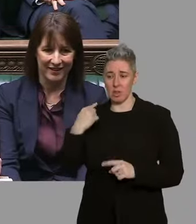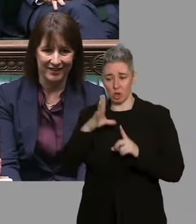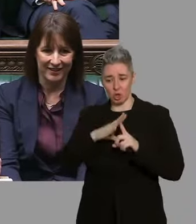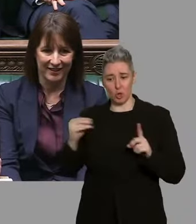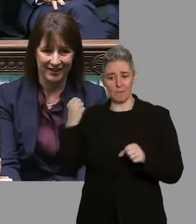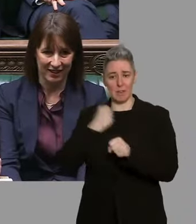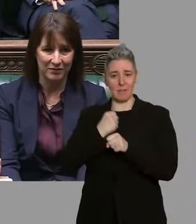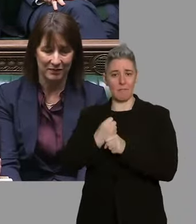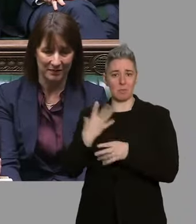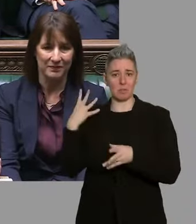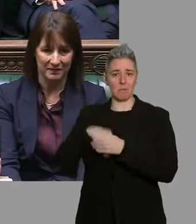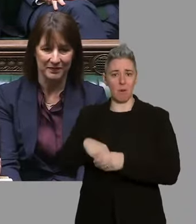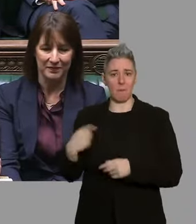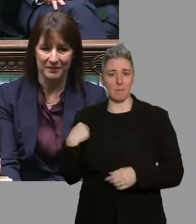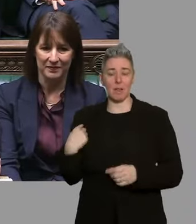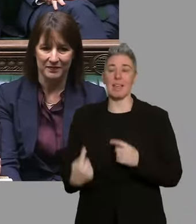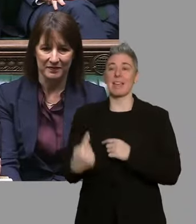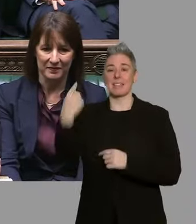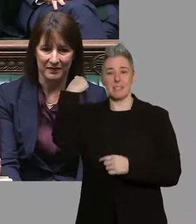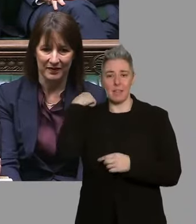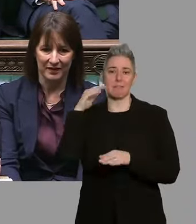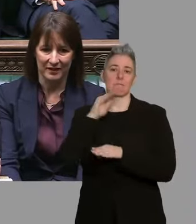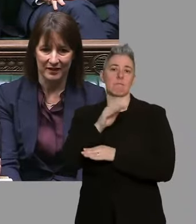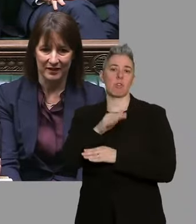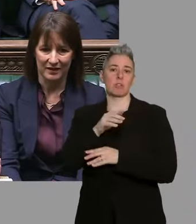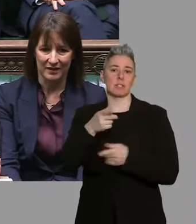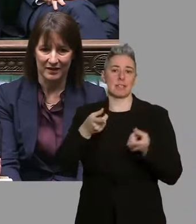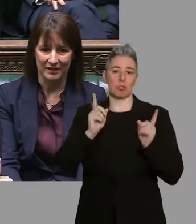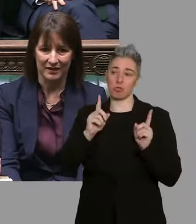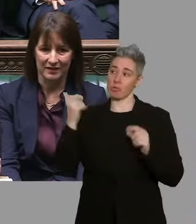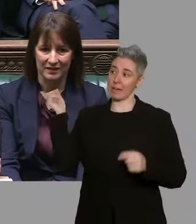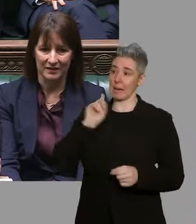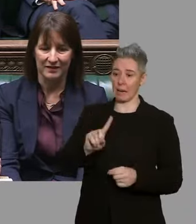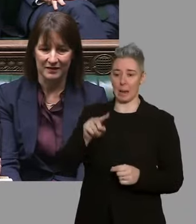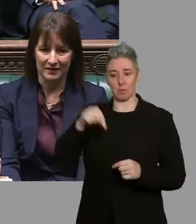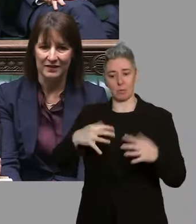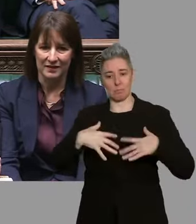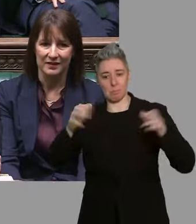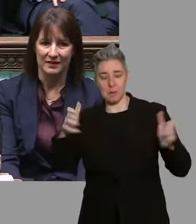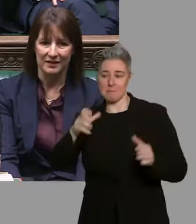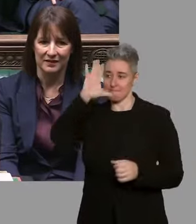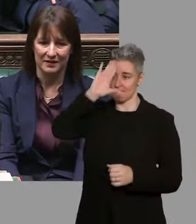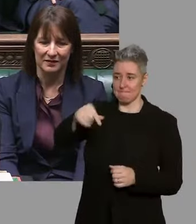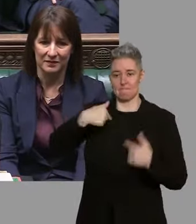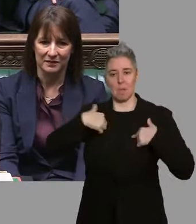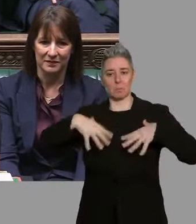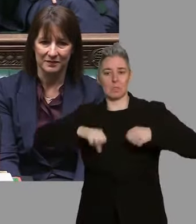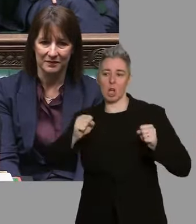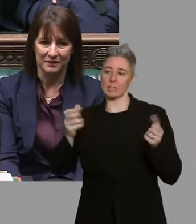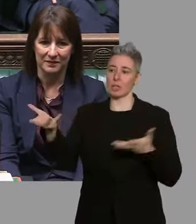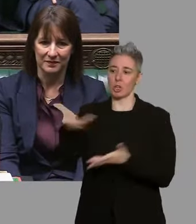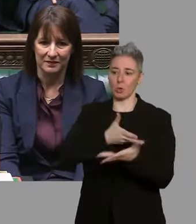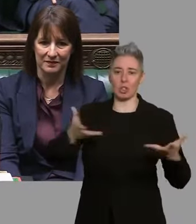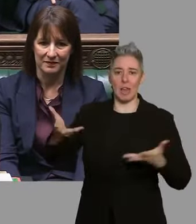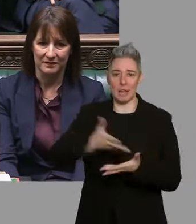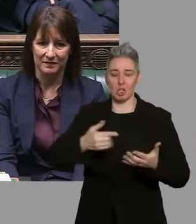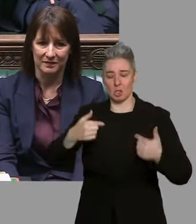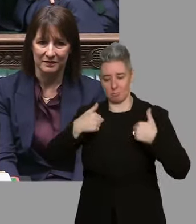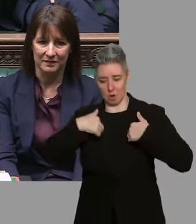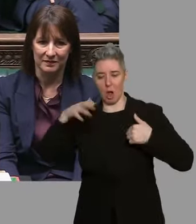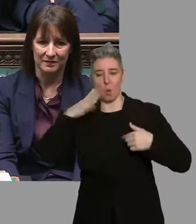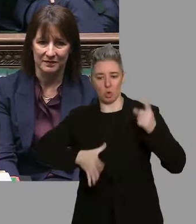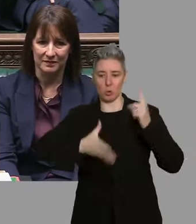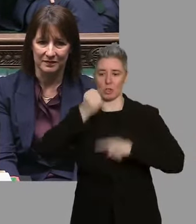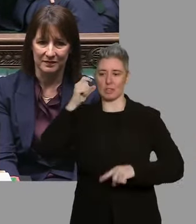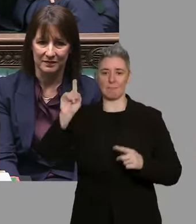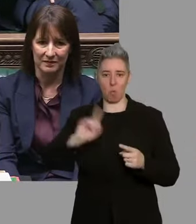to this House to say why he was starting negotiations and what he wanted to achieve. And he said the aim was to, quote, ensure